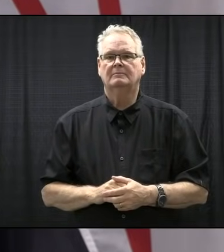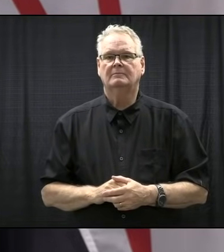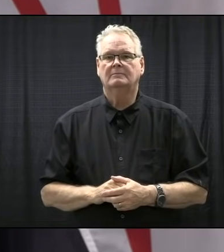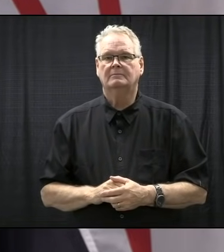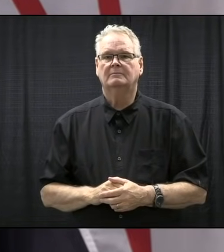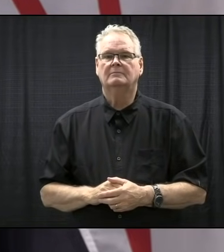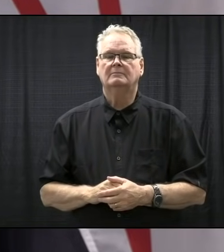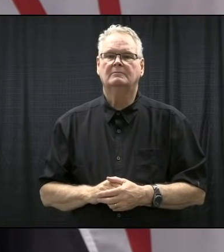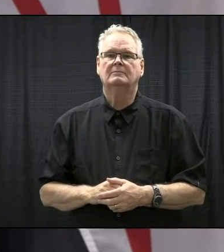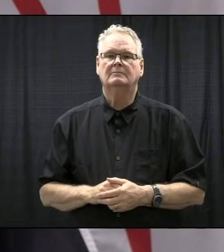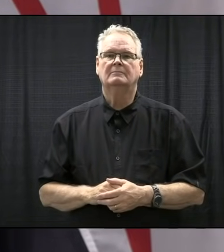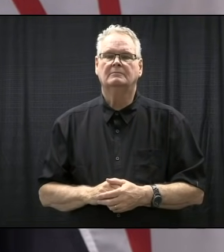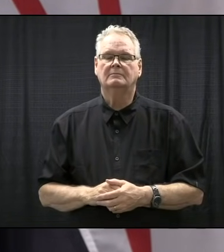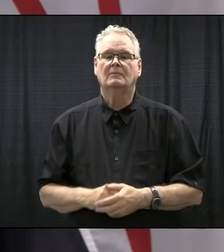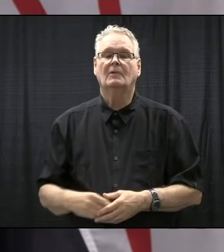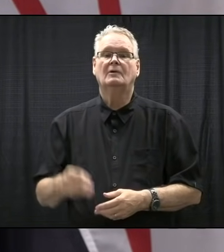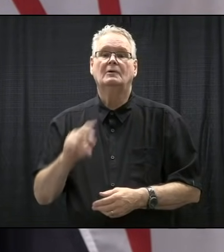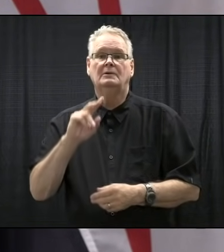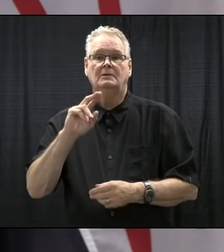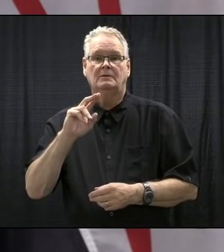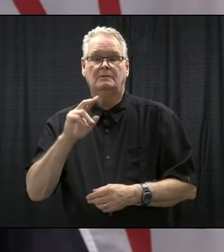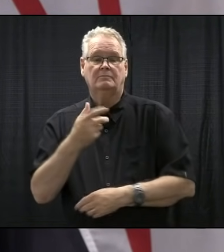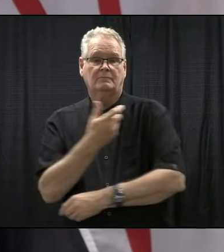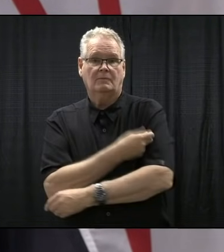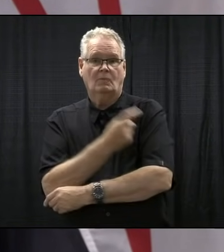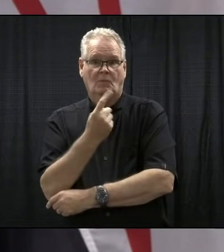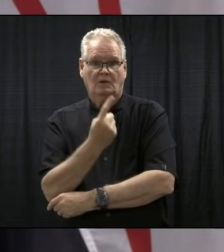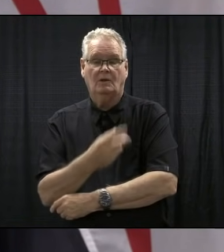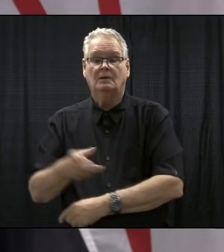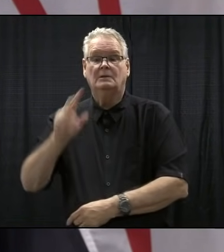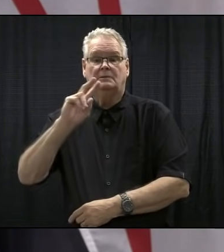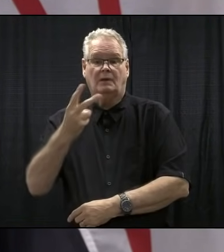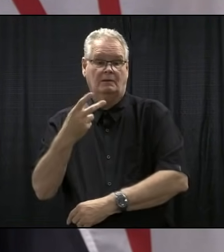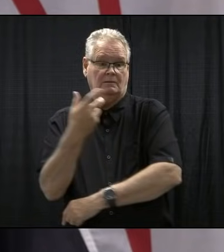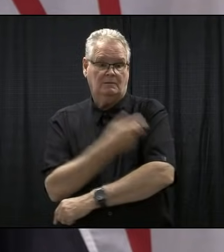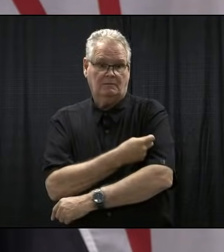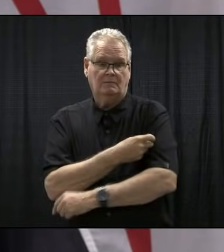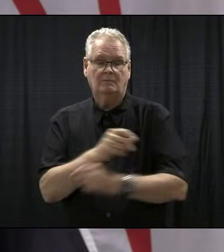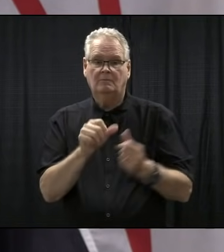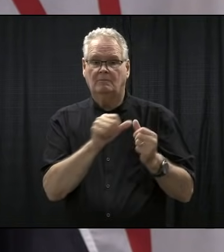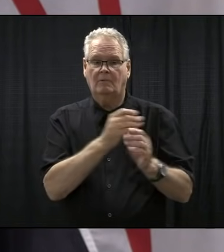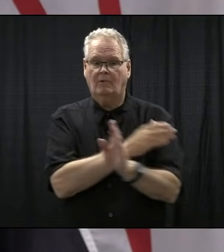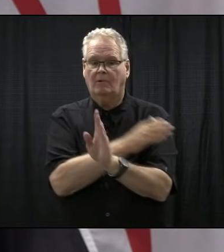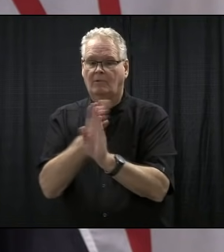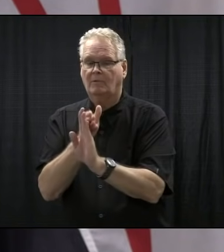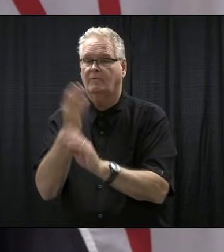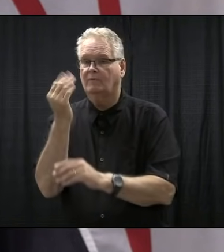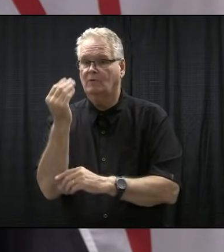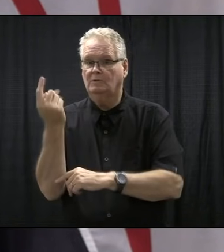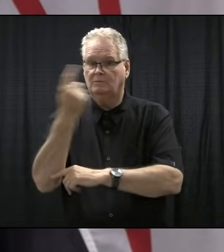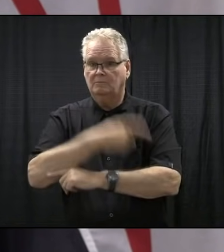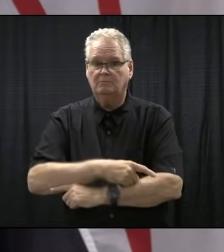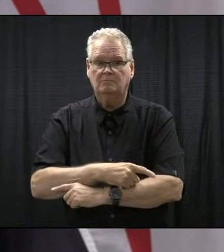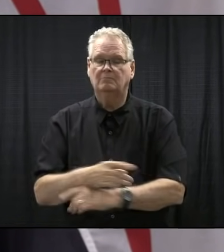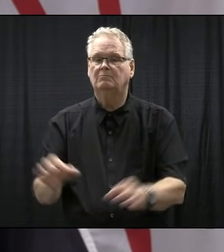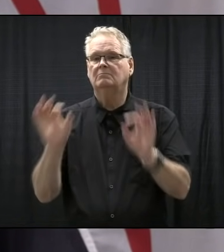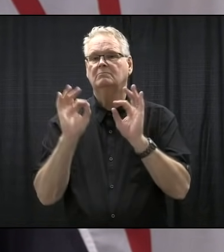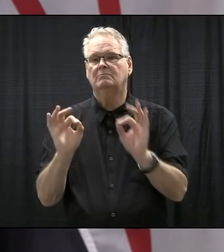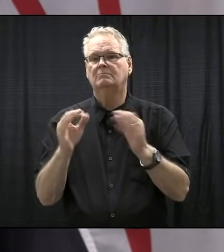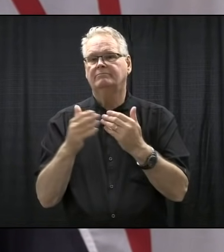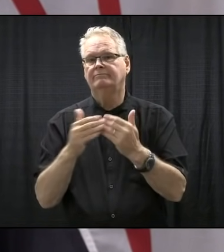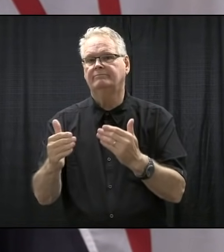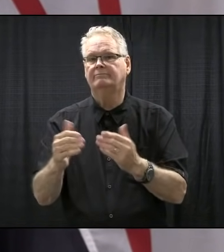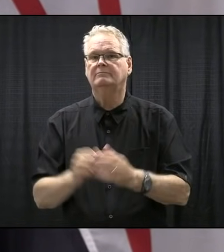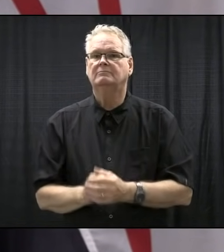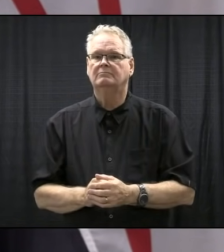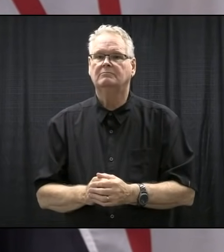then. You may not be required to isolate if you are fully vaccinated. However, there are some situations where fully